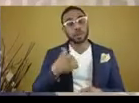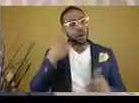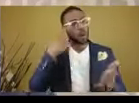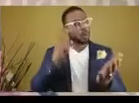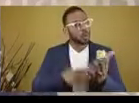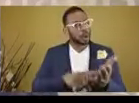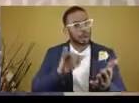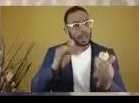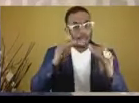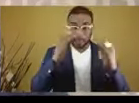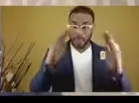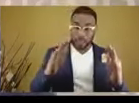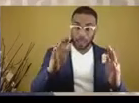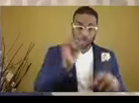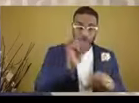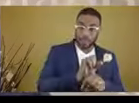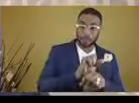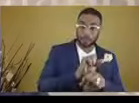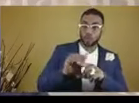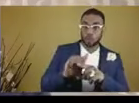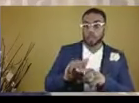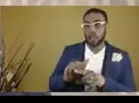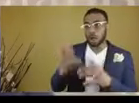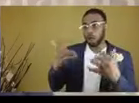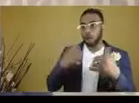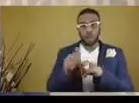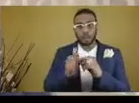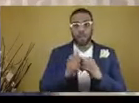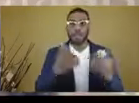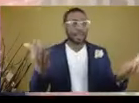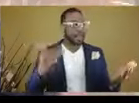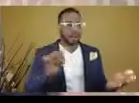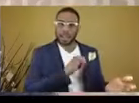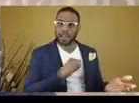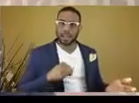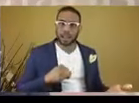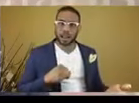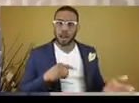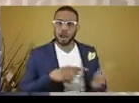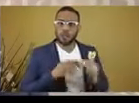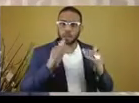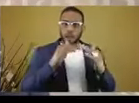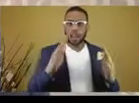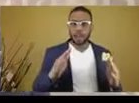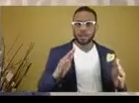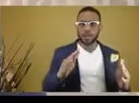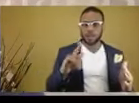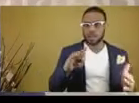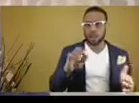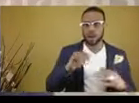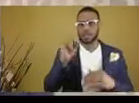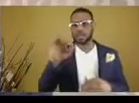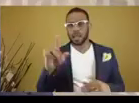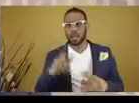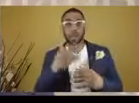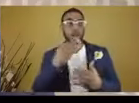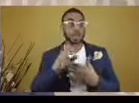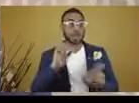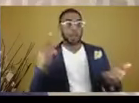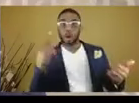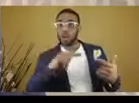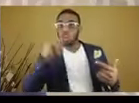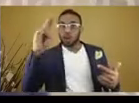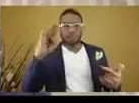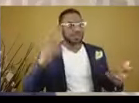that housing, jobs, and transit goes together. Here in Atlanta, affordable housing is on the south side, but the good jobs are on the north